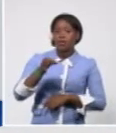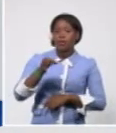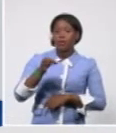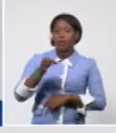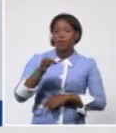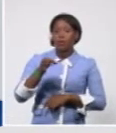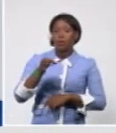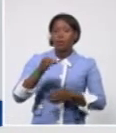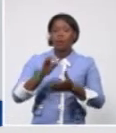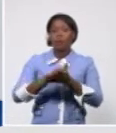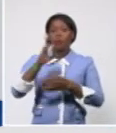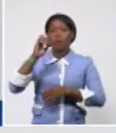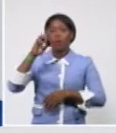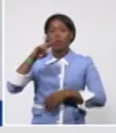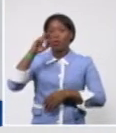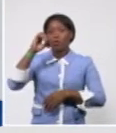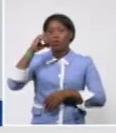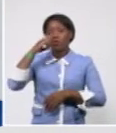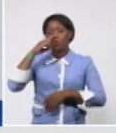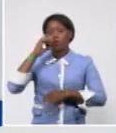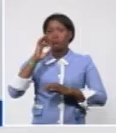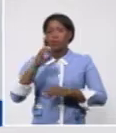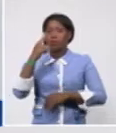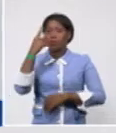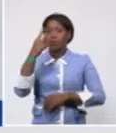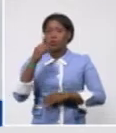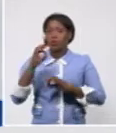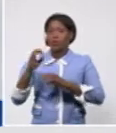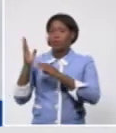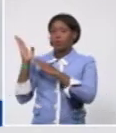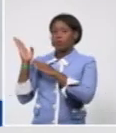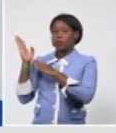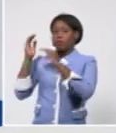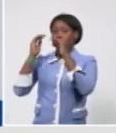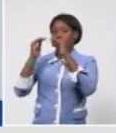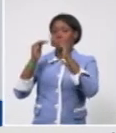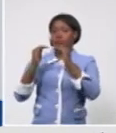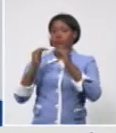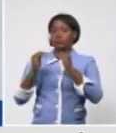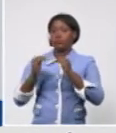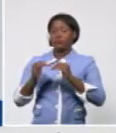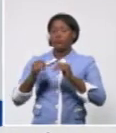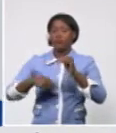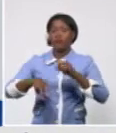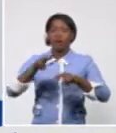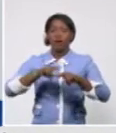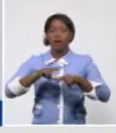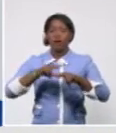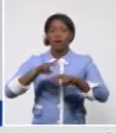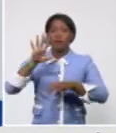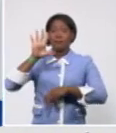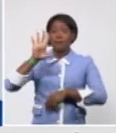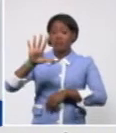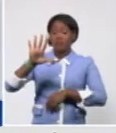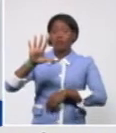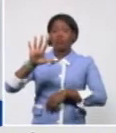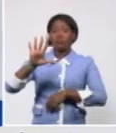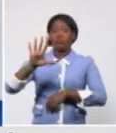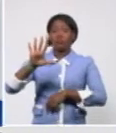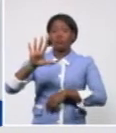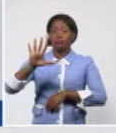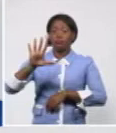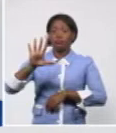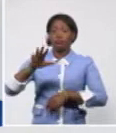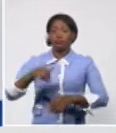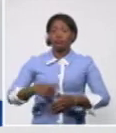to the municipalities of Regla with 2, Arroyo Naranjo with 2, and Boyeros with